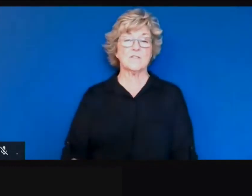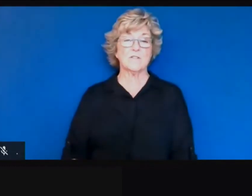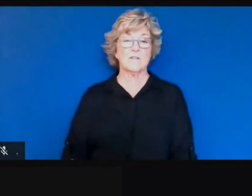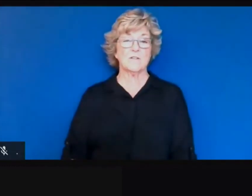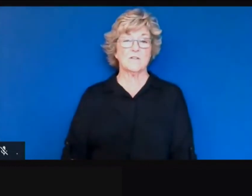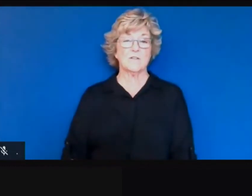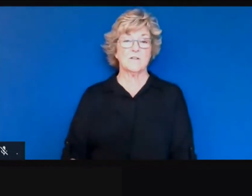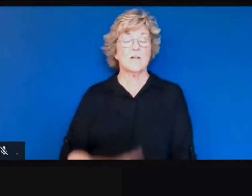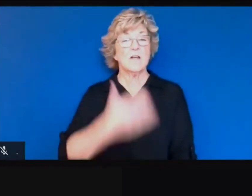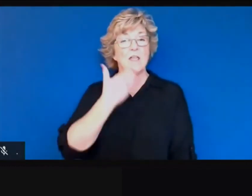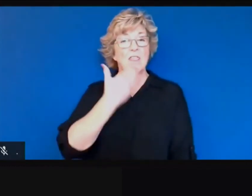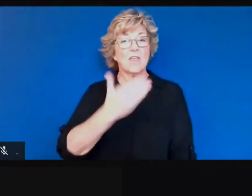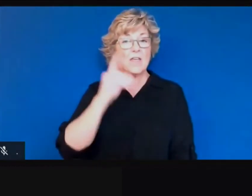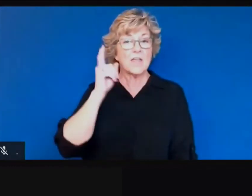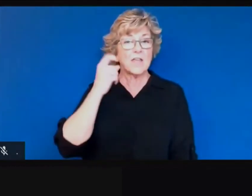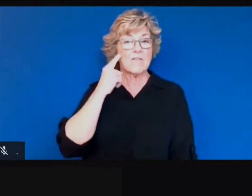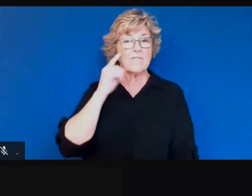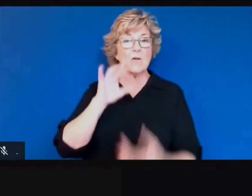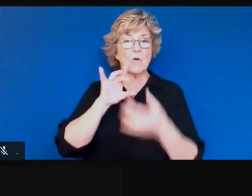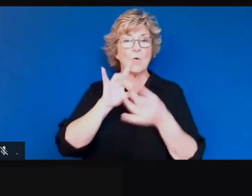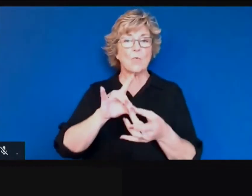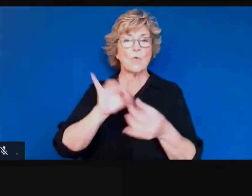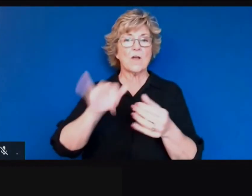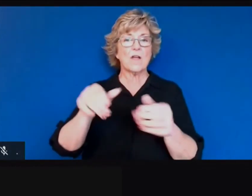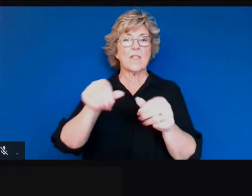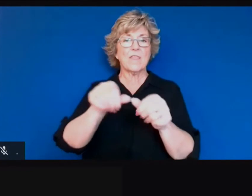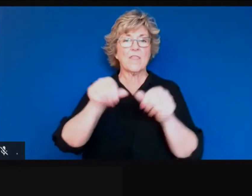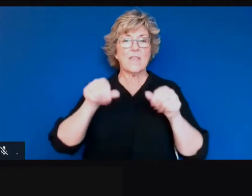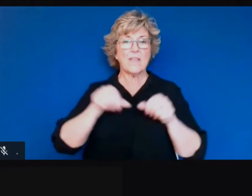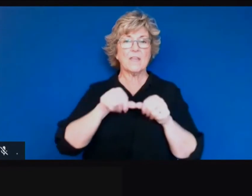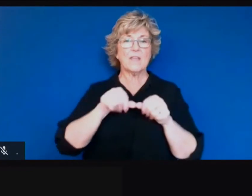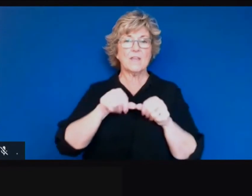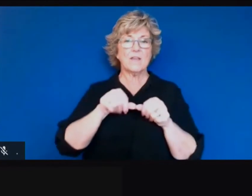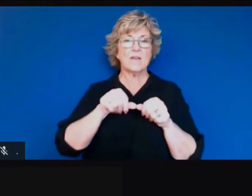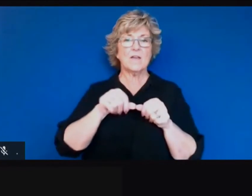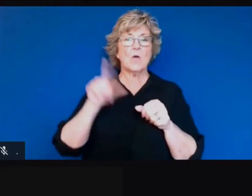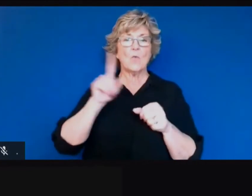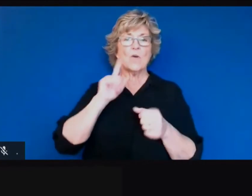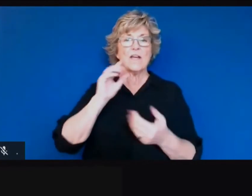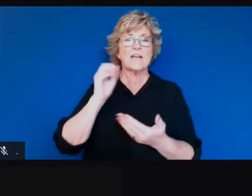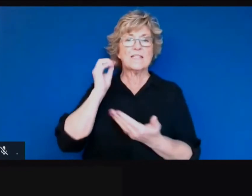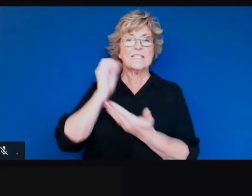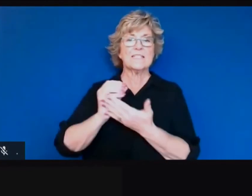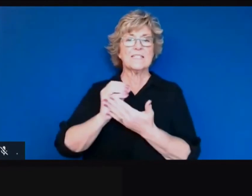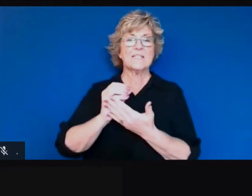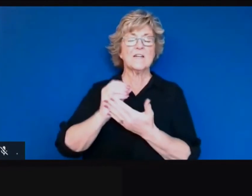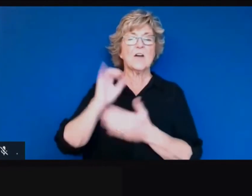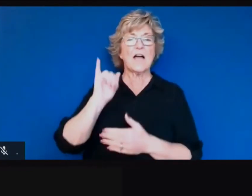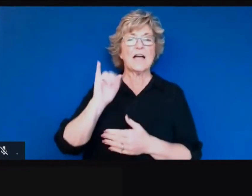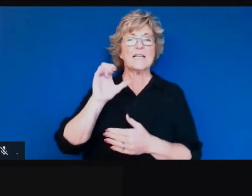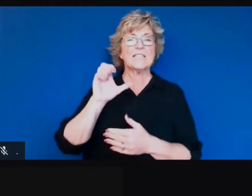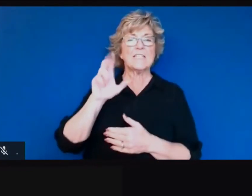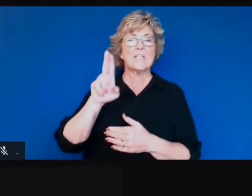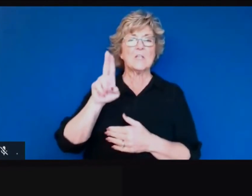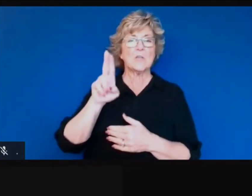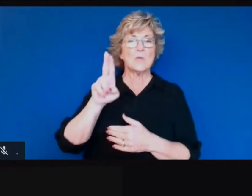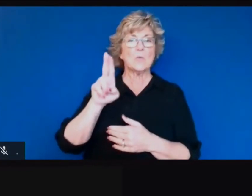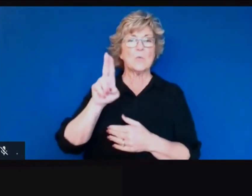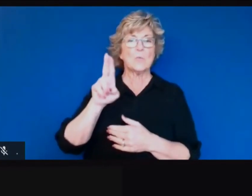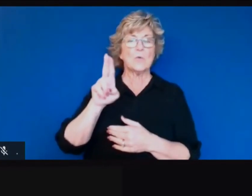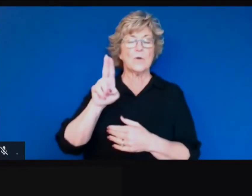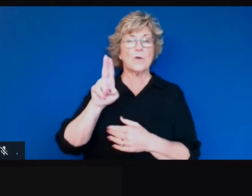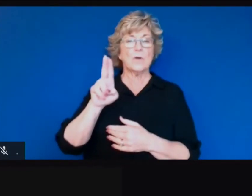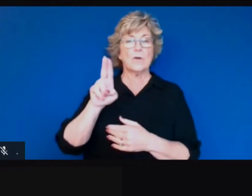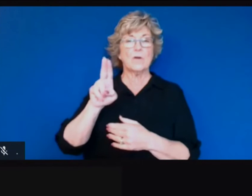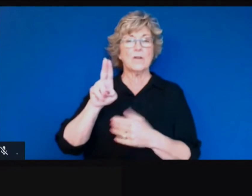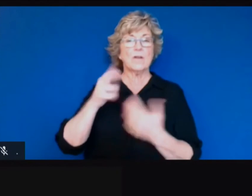Thank you, Governor. With respect to the regions at 0% ICU capacity, are those regions still transferring patients